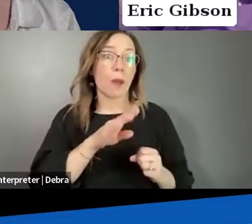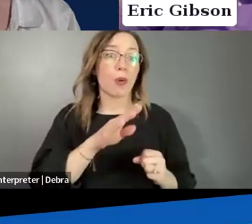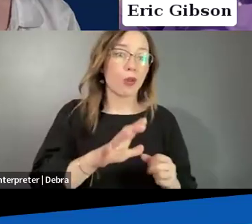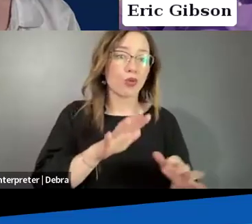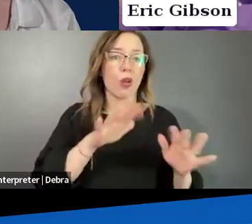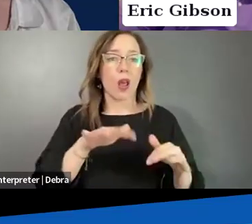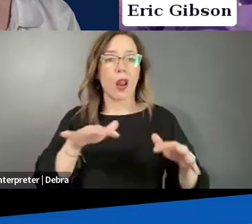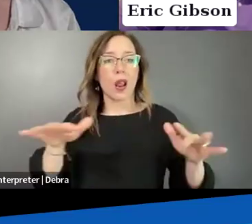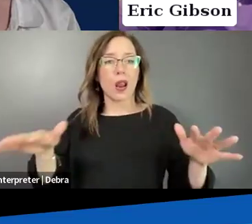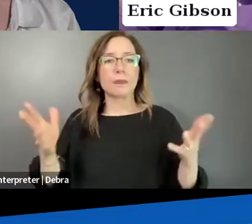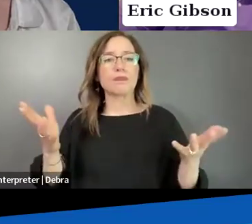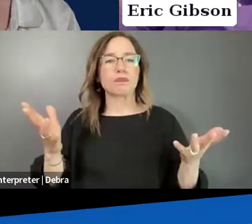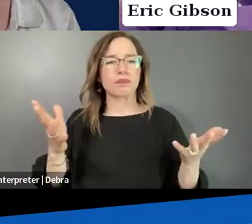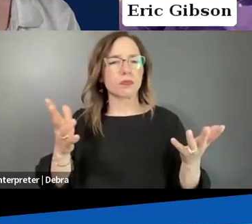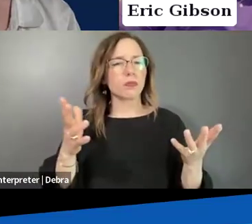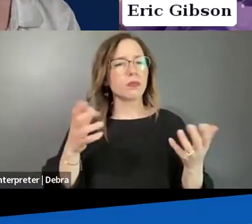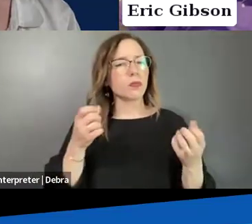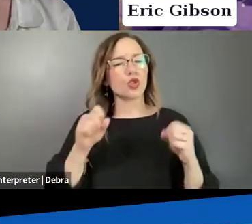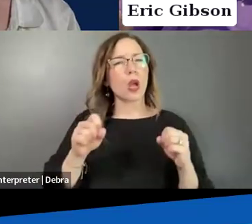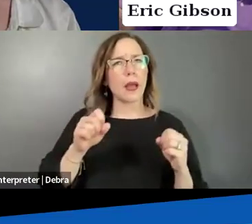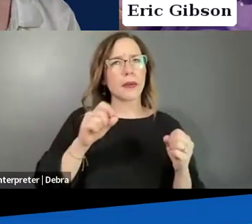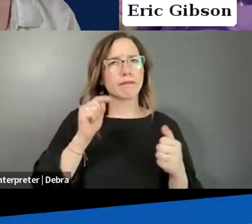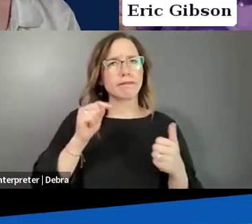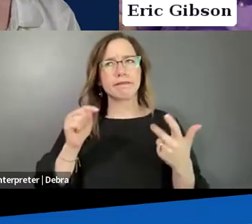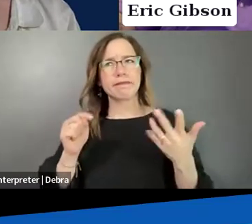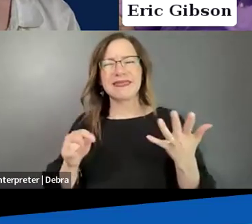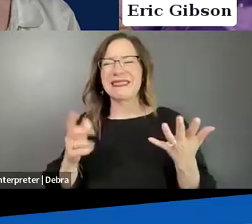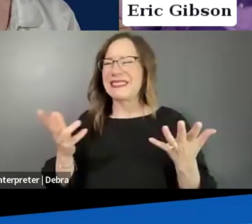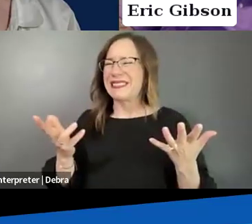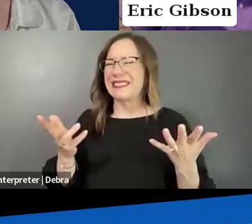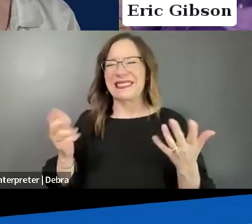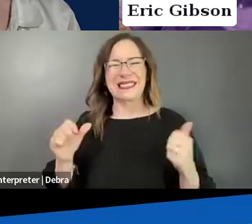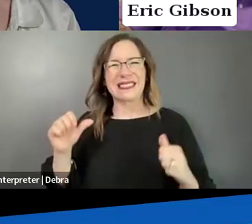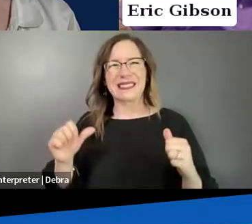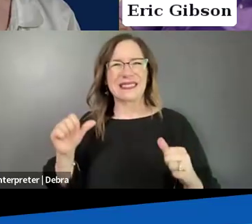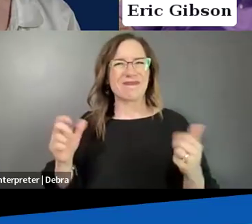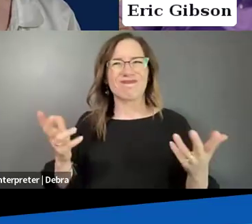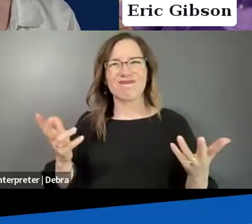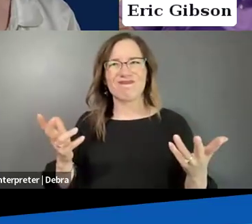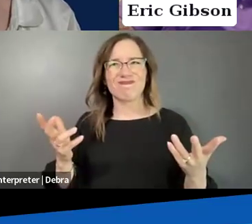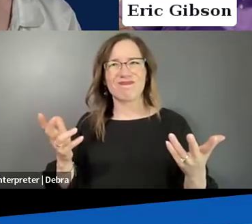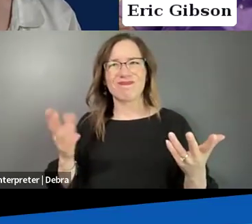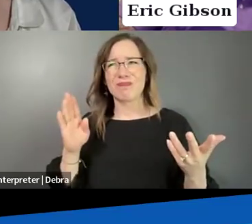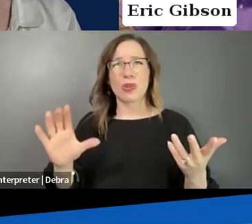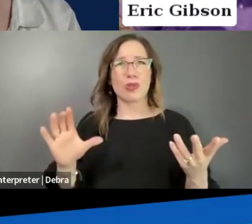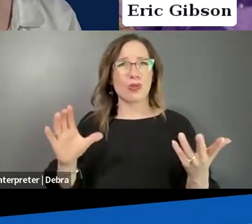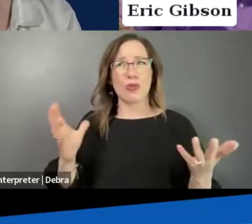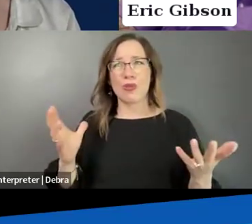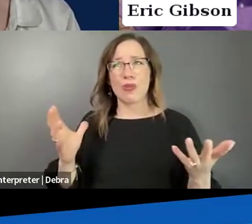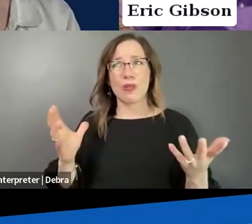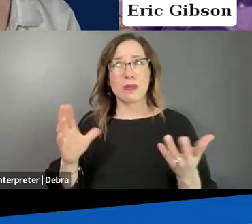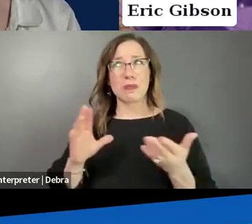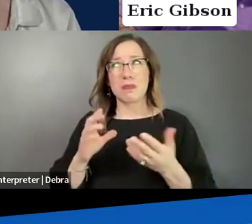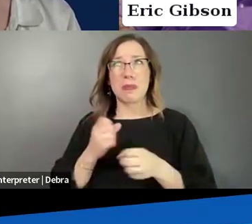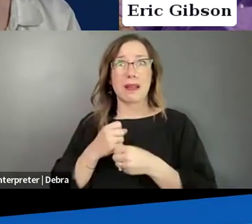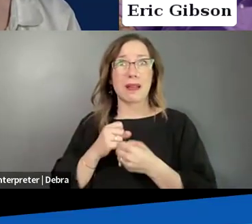you know, they would try all these things. And I was just like, oh, I don't know. It seems to be, you know, the birth control seems to be making it worse. I